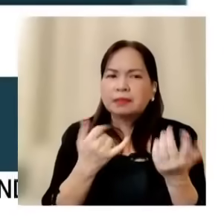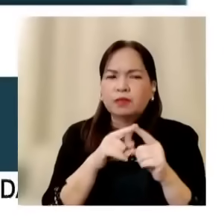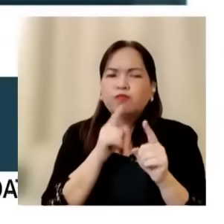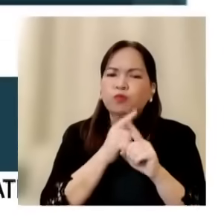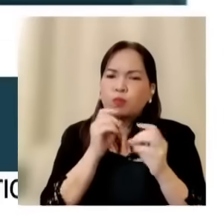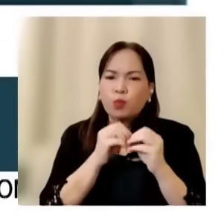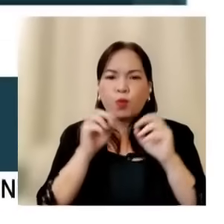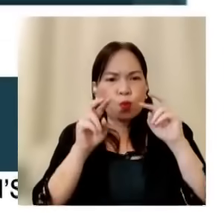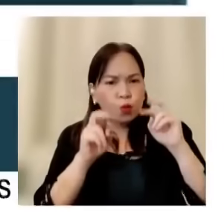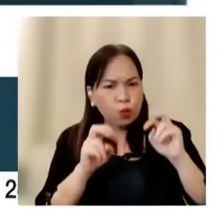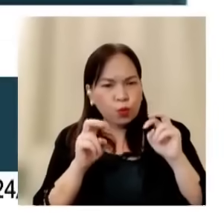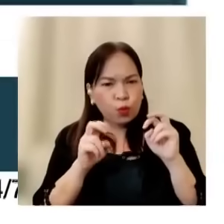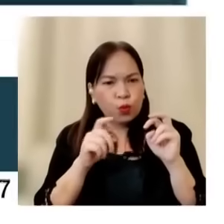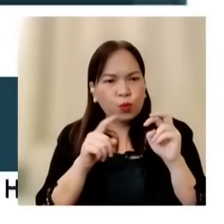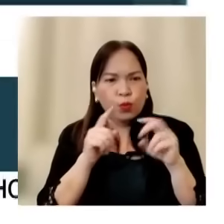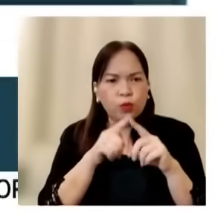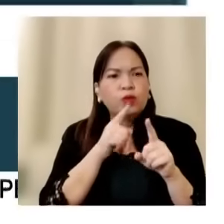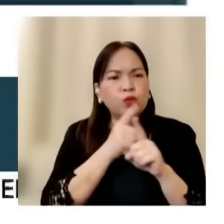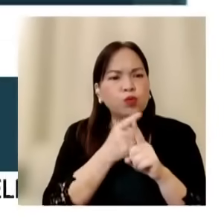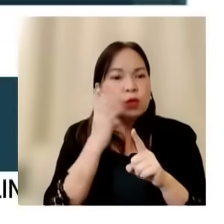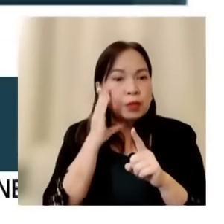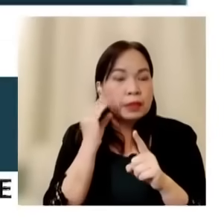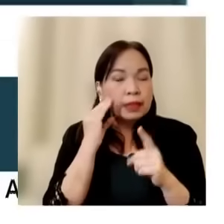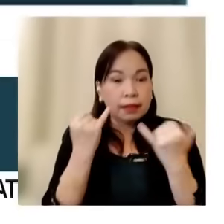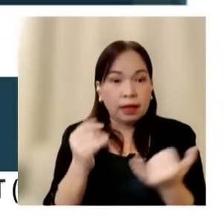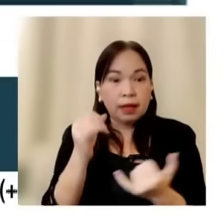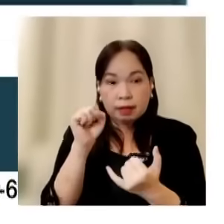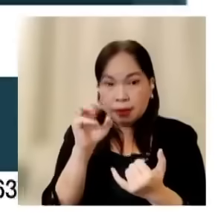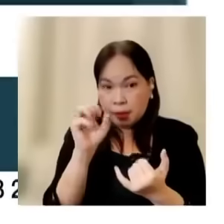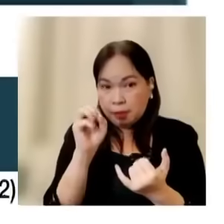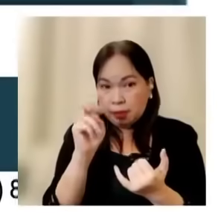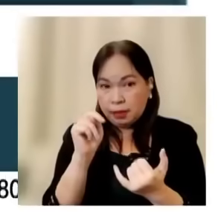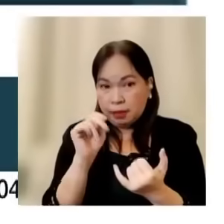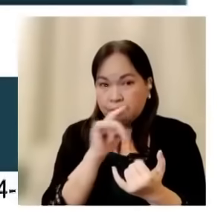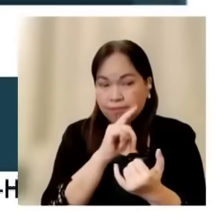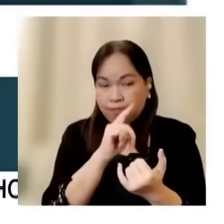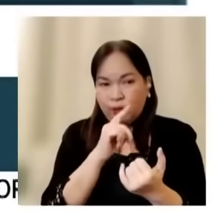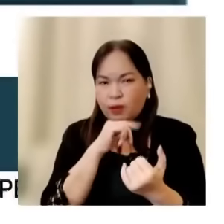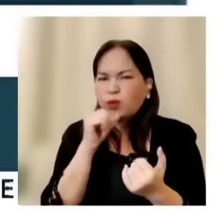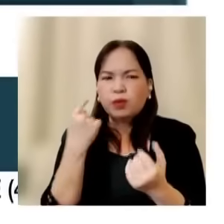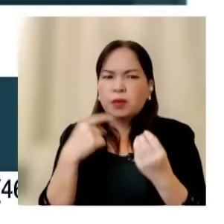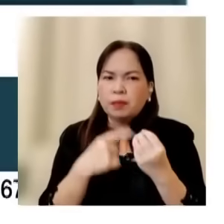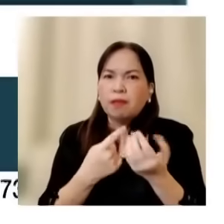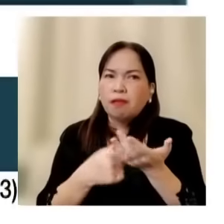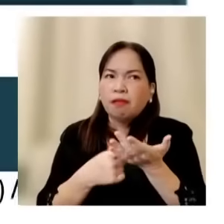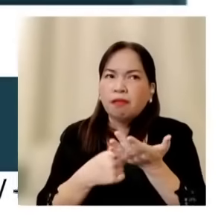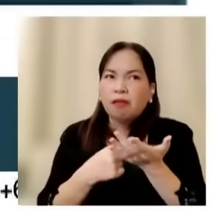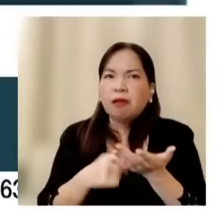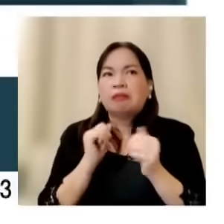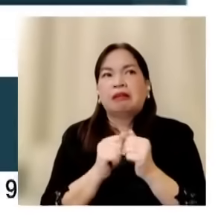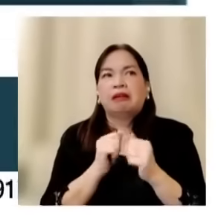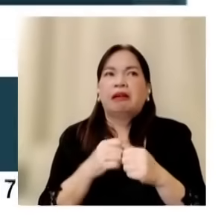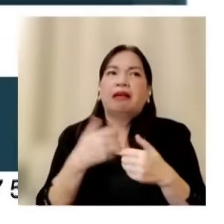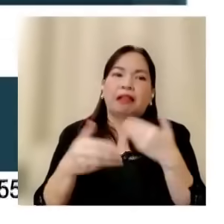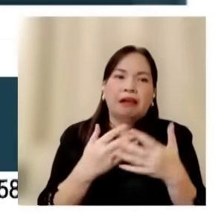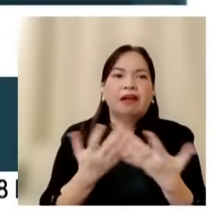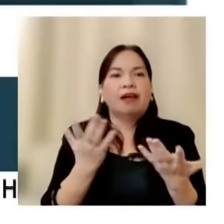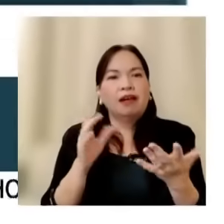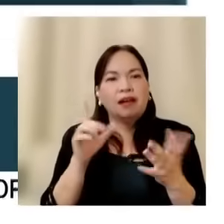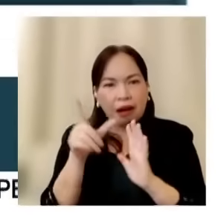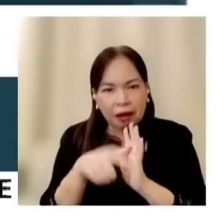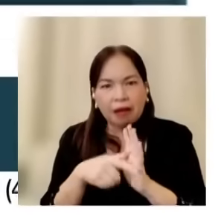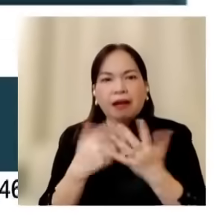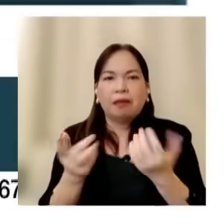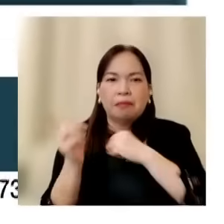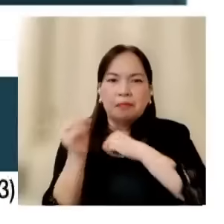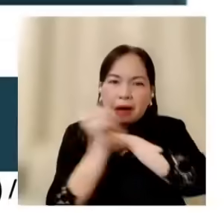what SMNI is going through. Mm. Because it's not just simply the discourse on what goes around comes around, and that